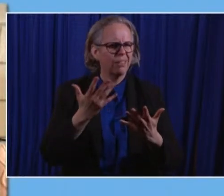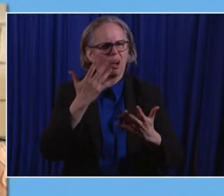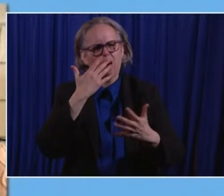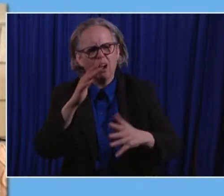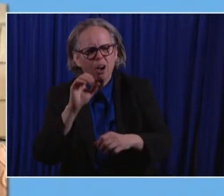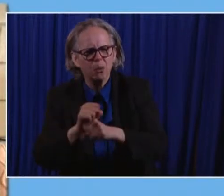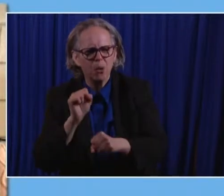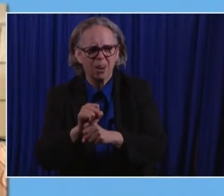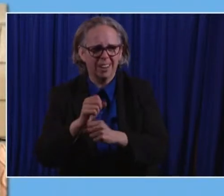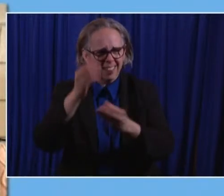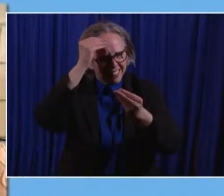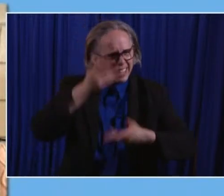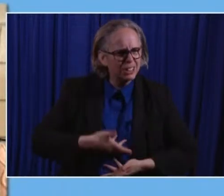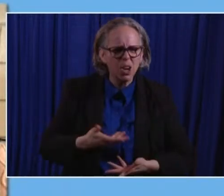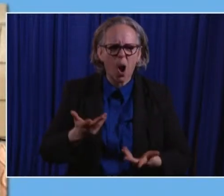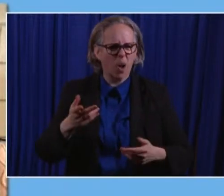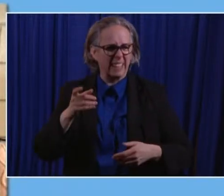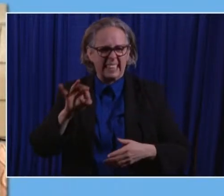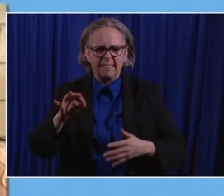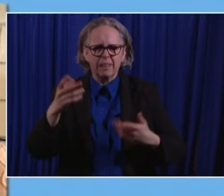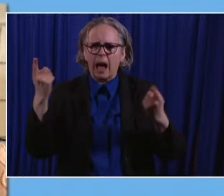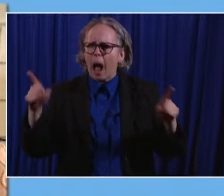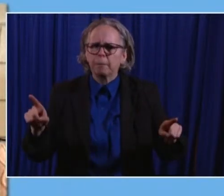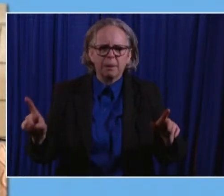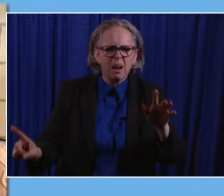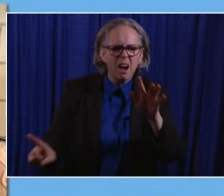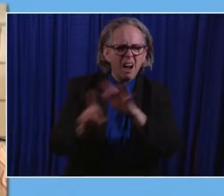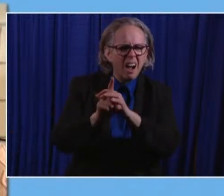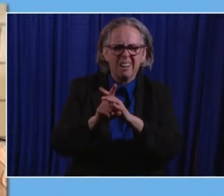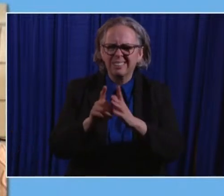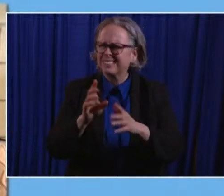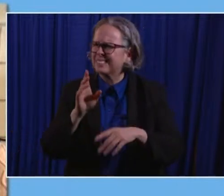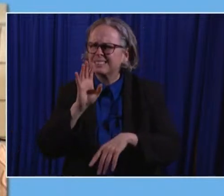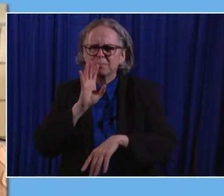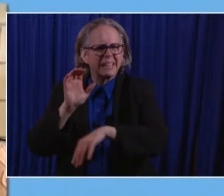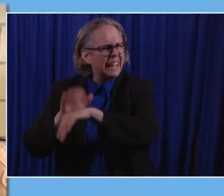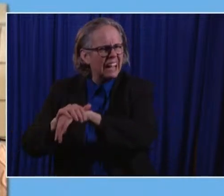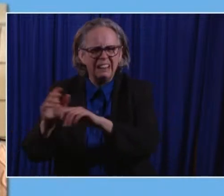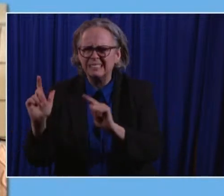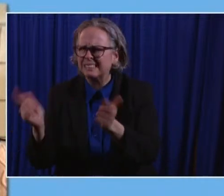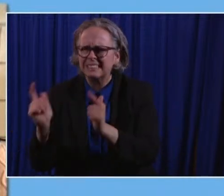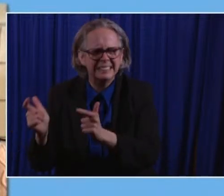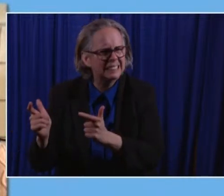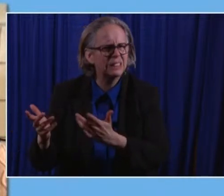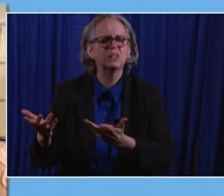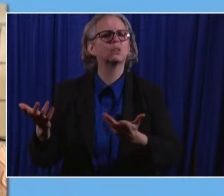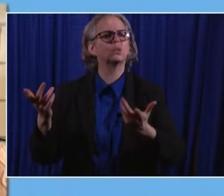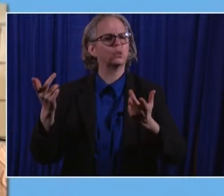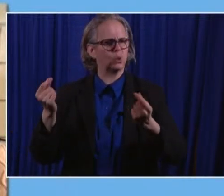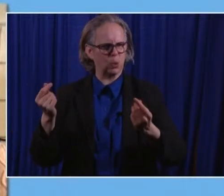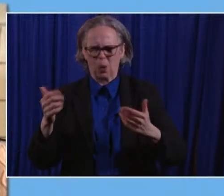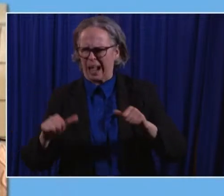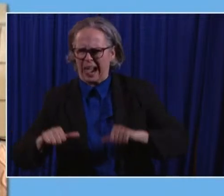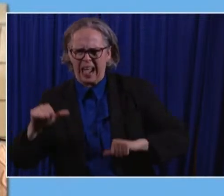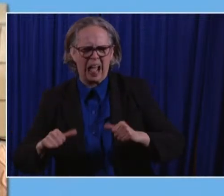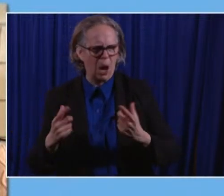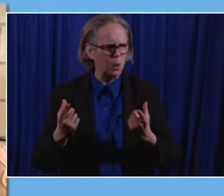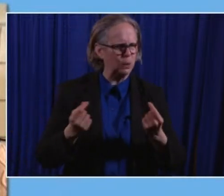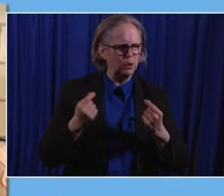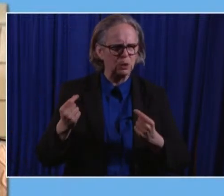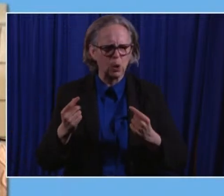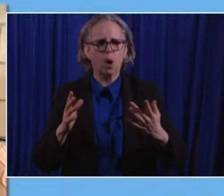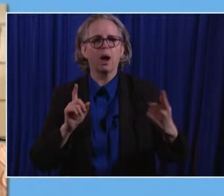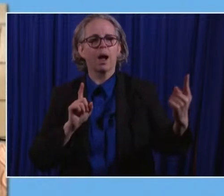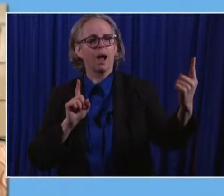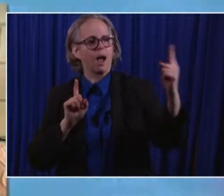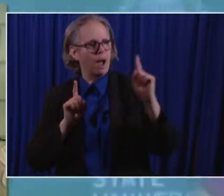speak the language, when English is not their first language, and someone can talk to them in their own language, it really